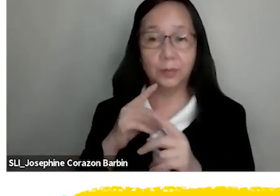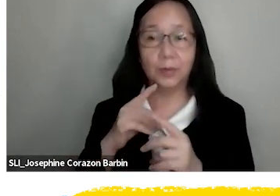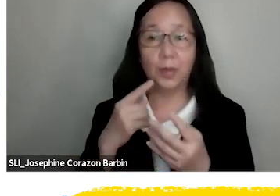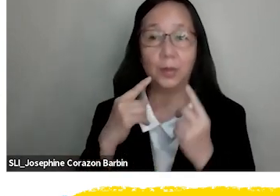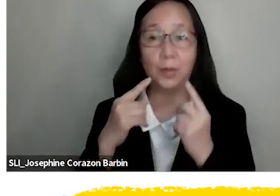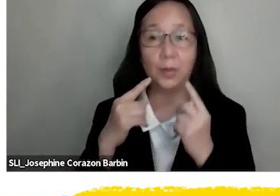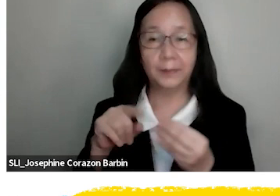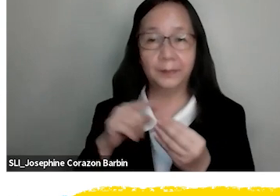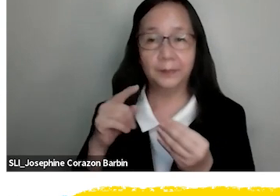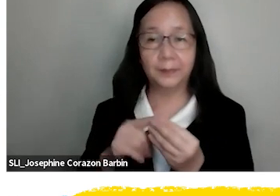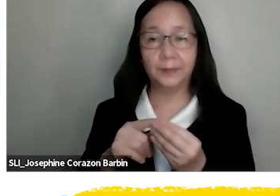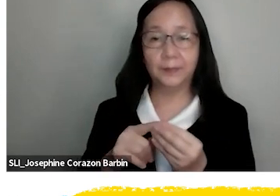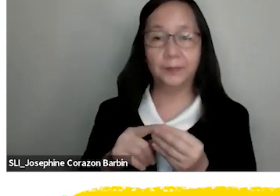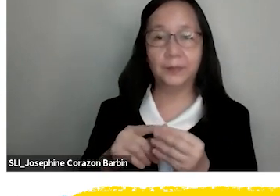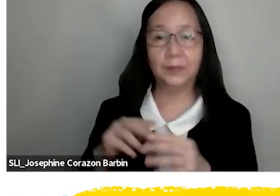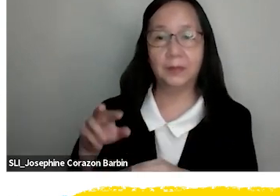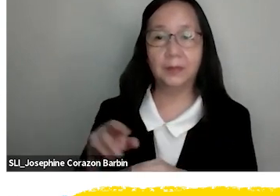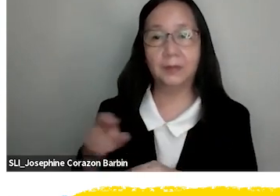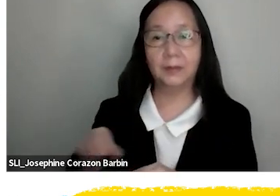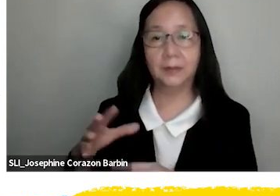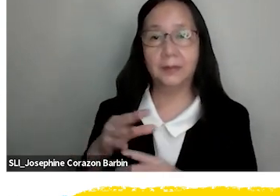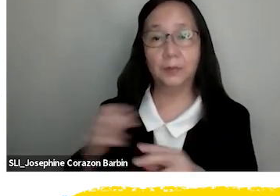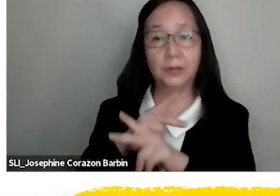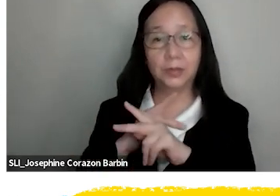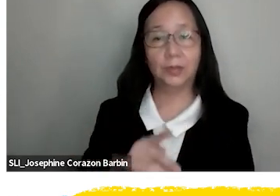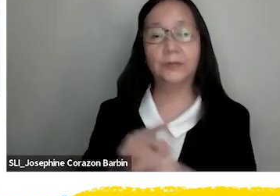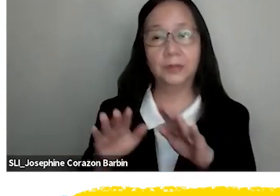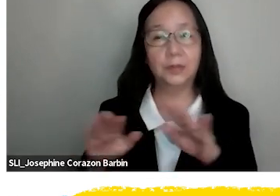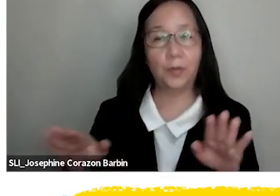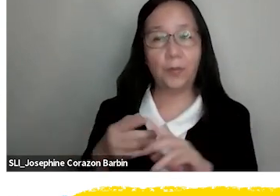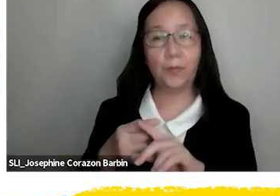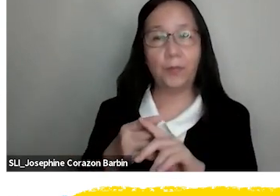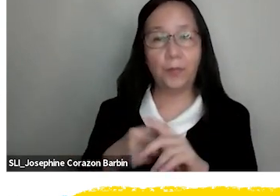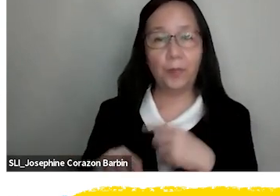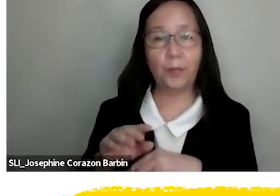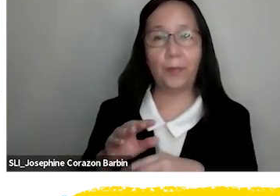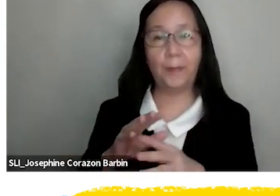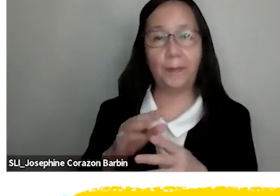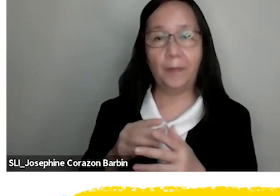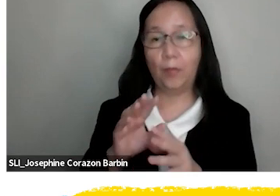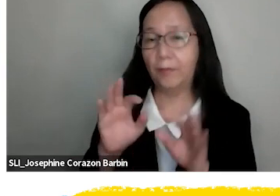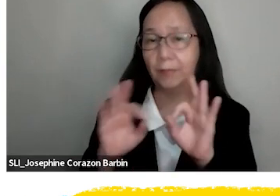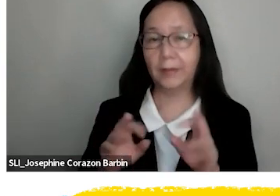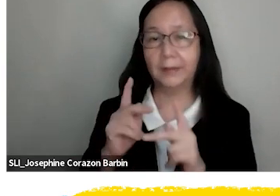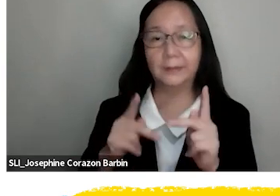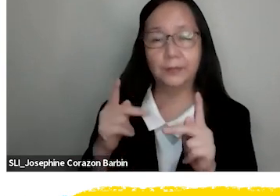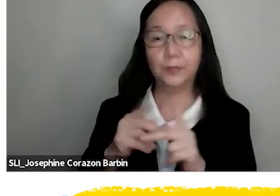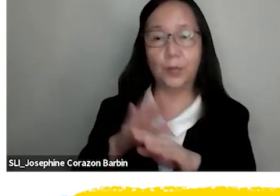declaration and the regional plan of action for the protection of children from all forms of online exploitation, of which I was the one